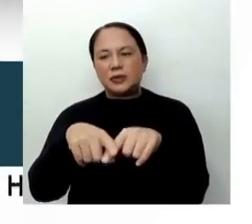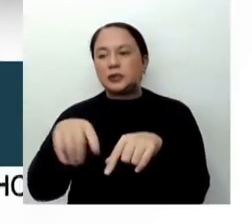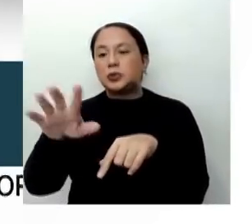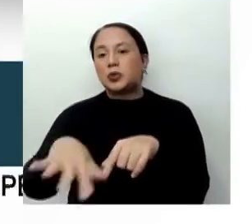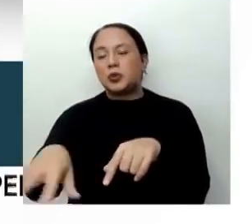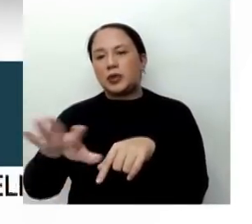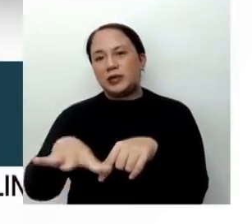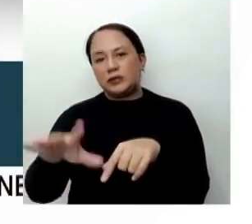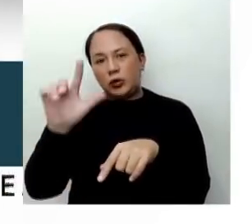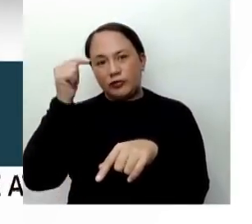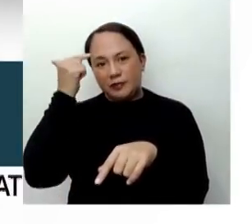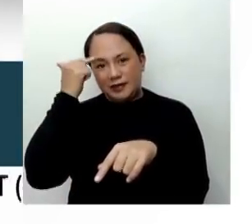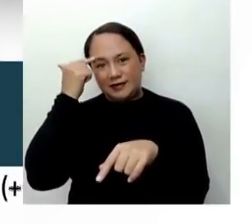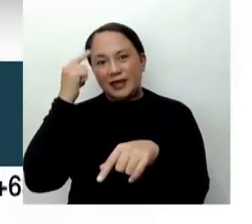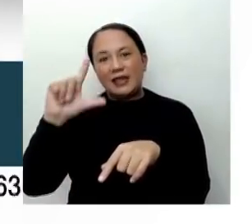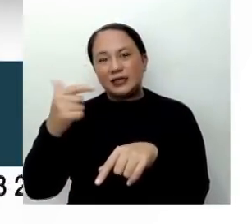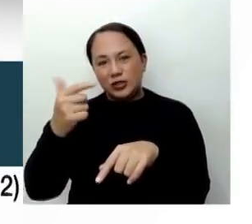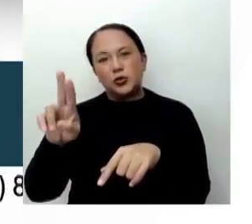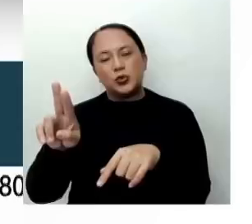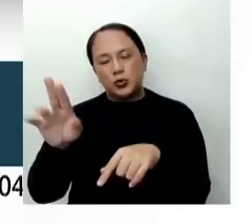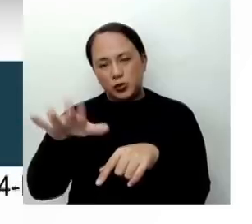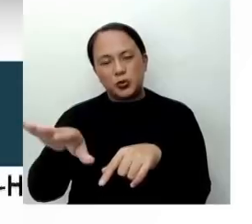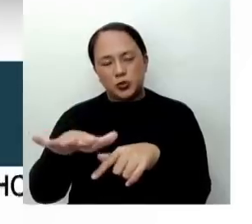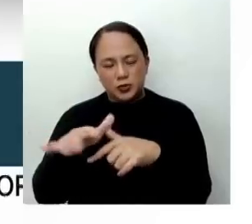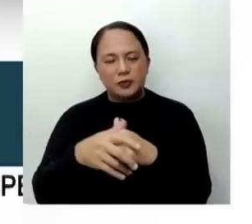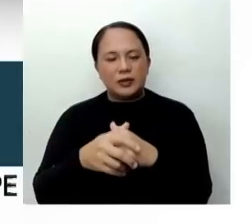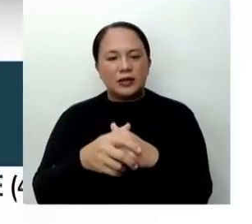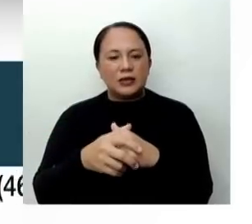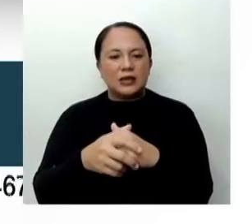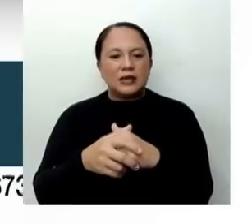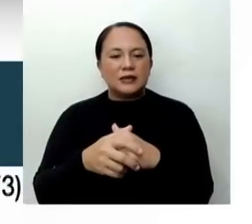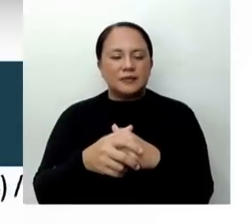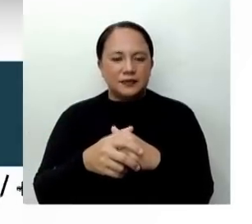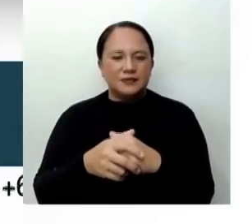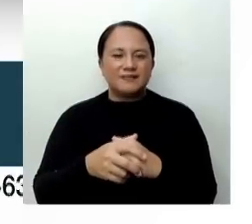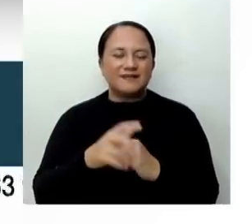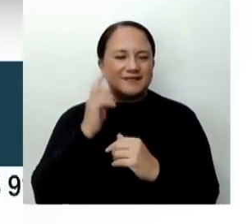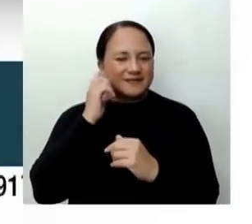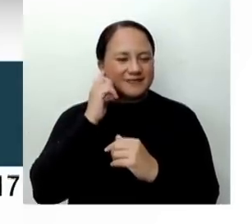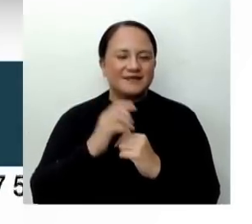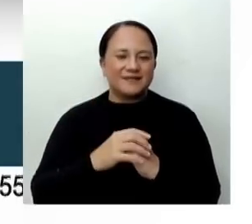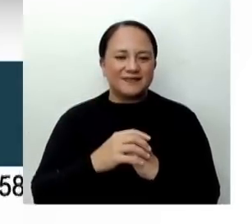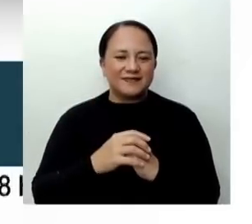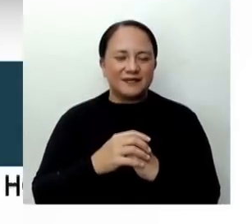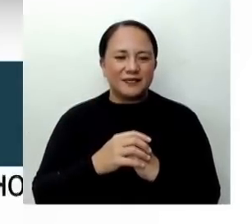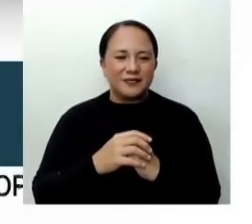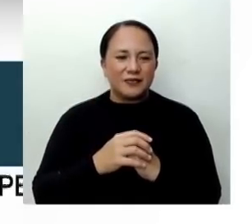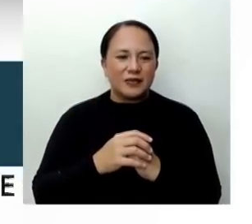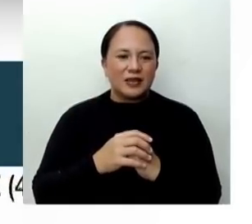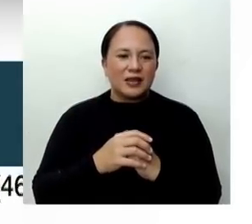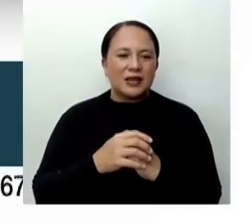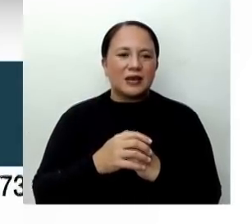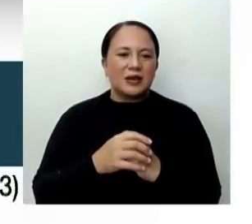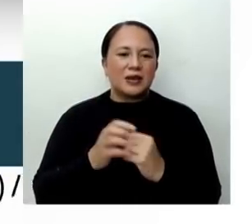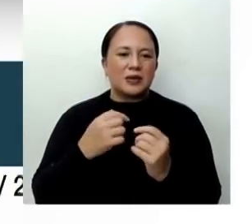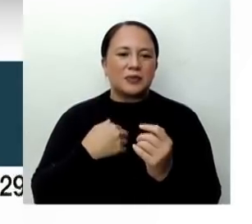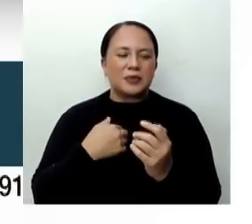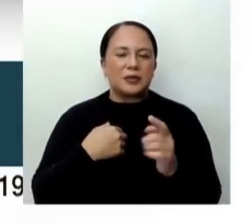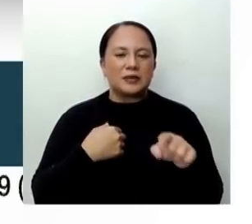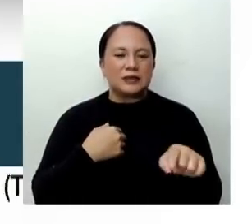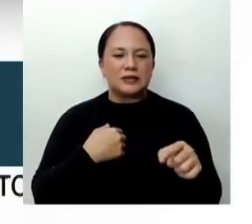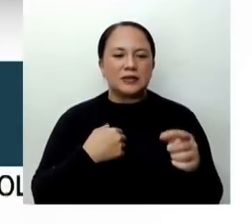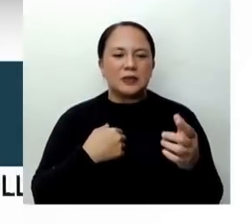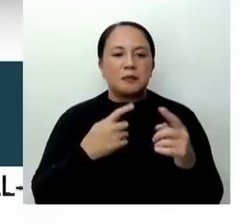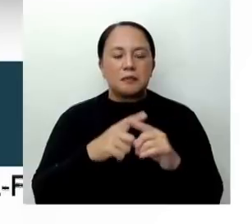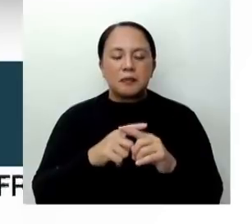local government unit, no? Based sa forecast and then sa risk factor na exposure nila. So,